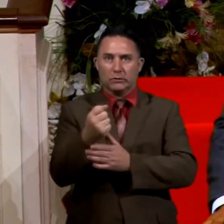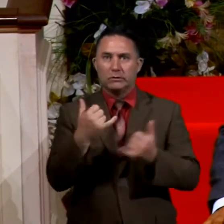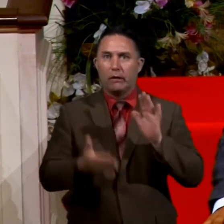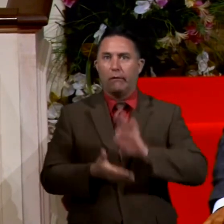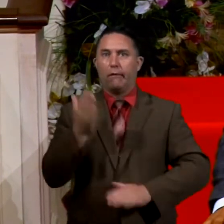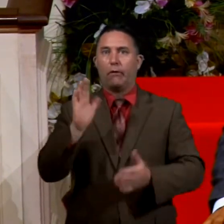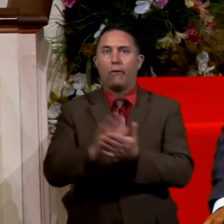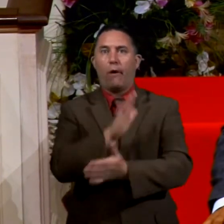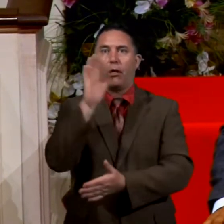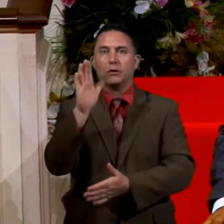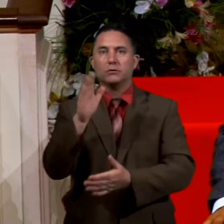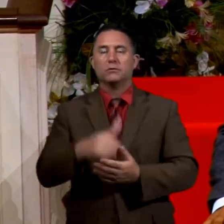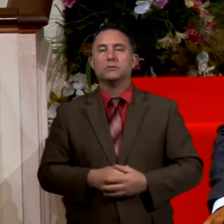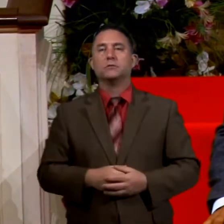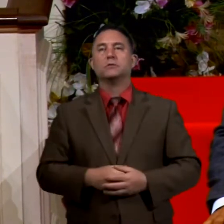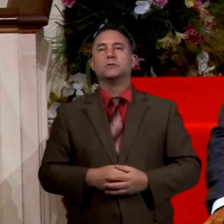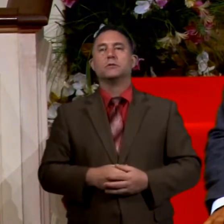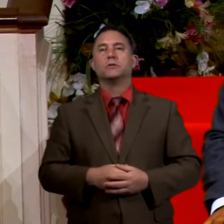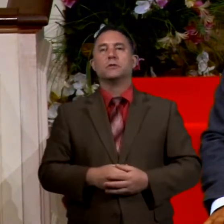to college.